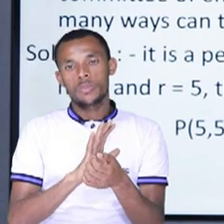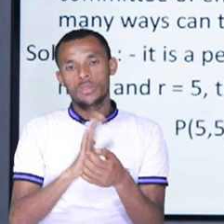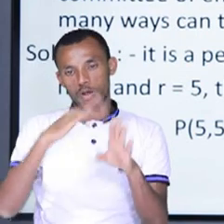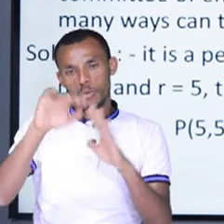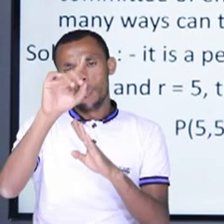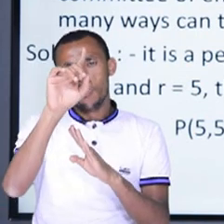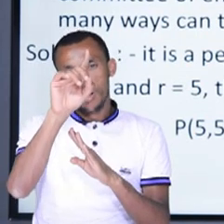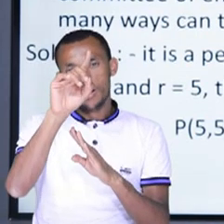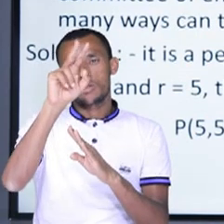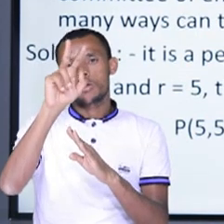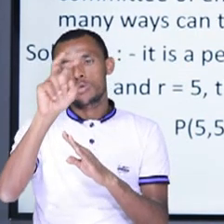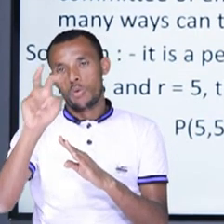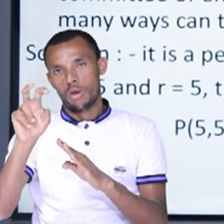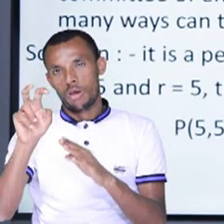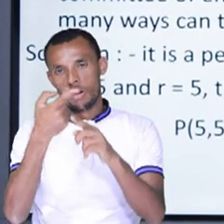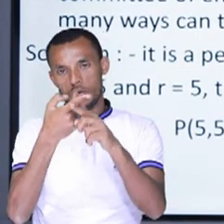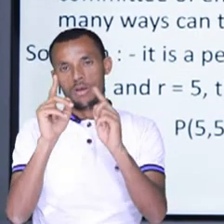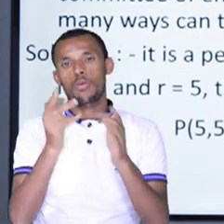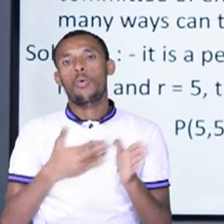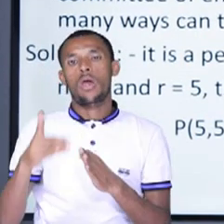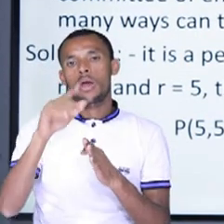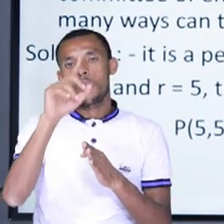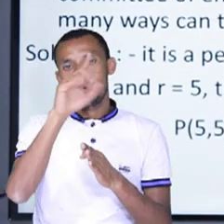in 120 different ways.